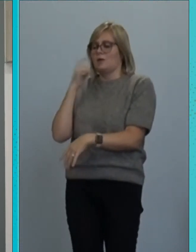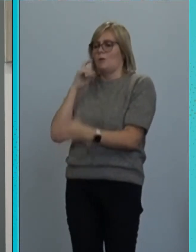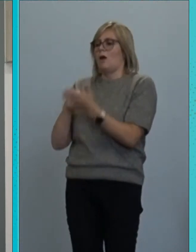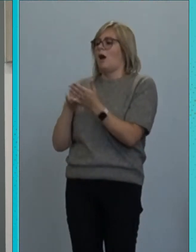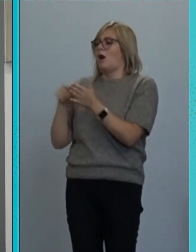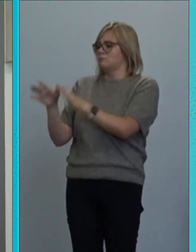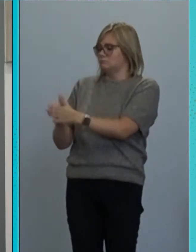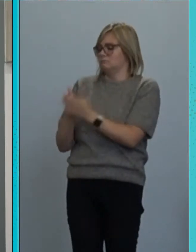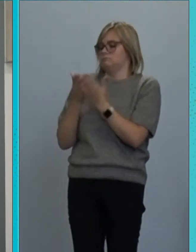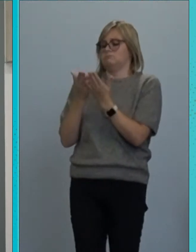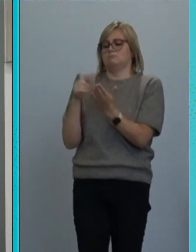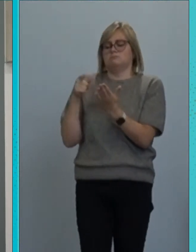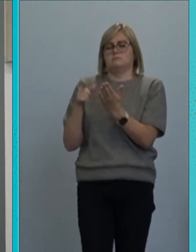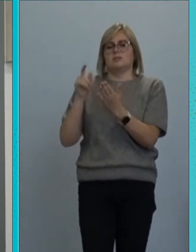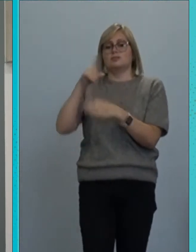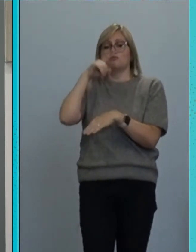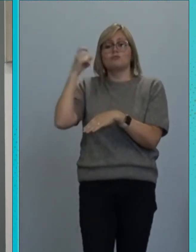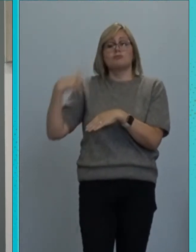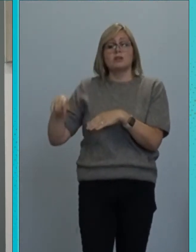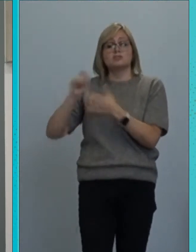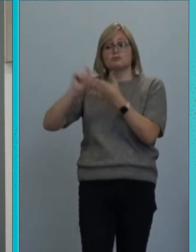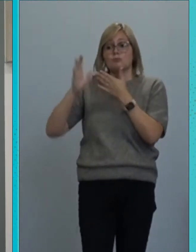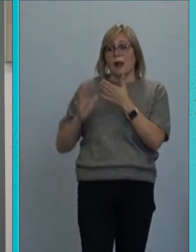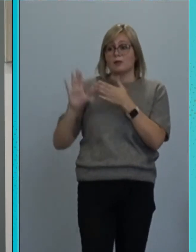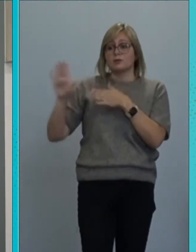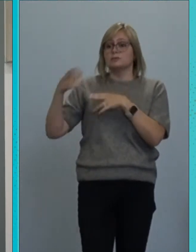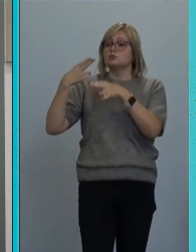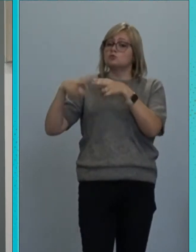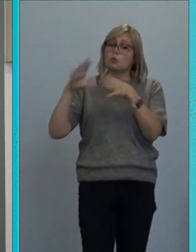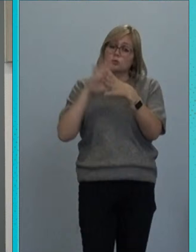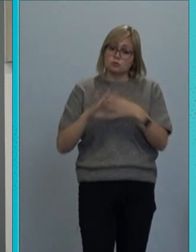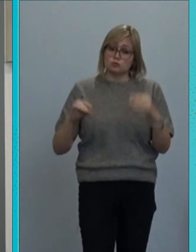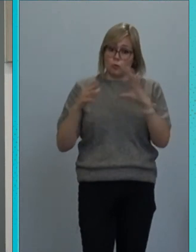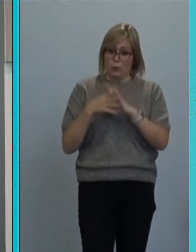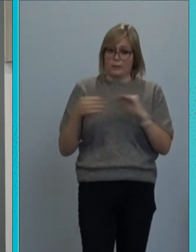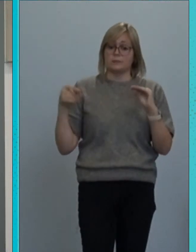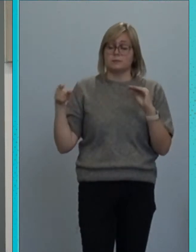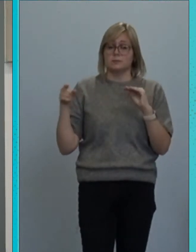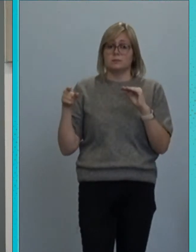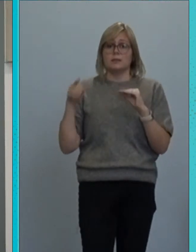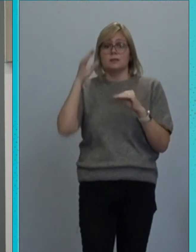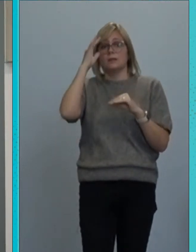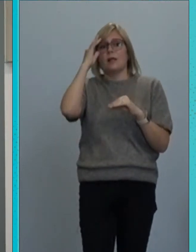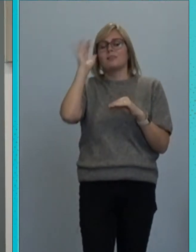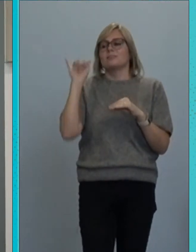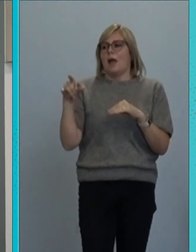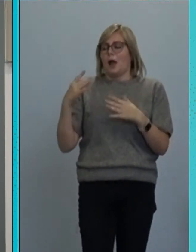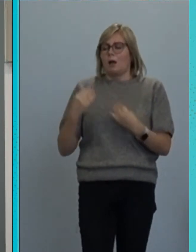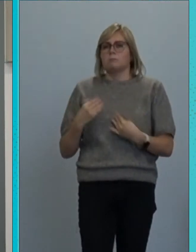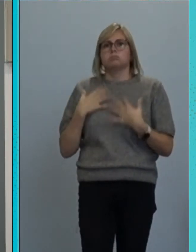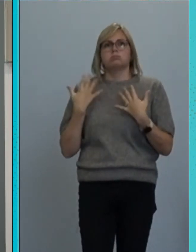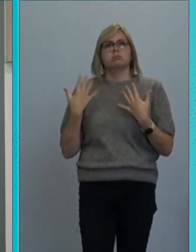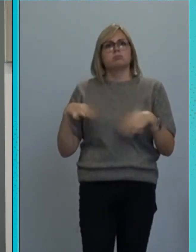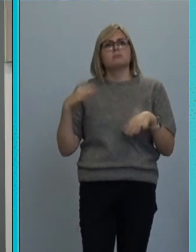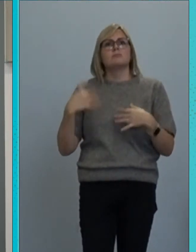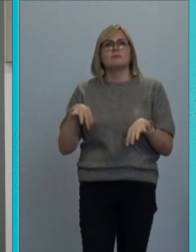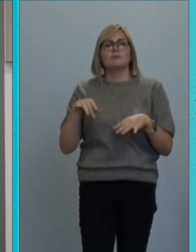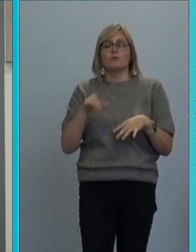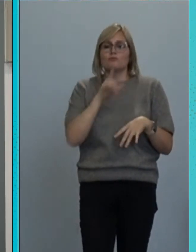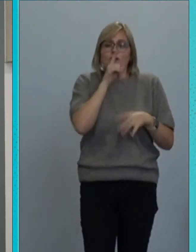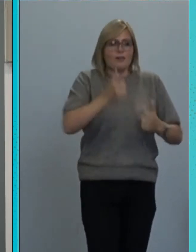short stories. It was the break from reality that I needed.